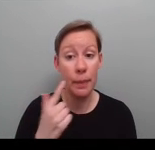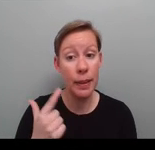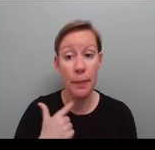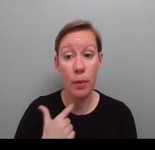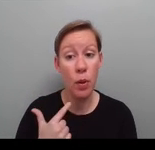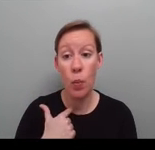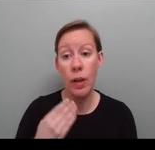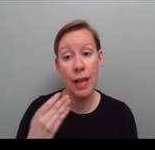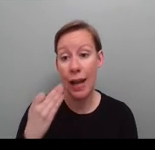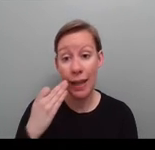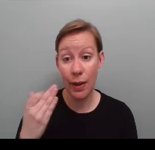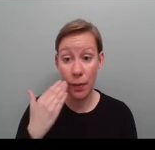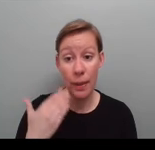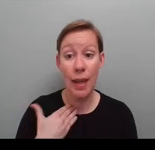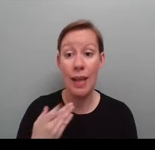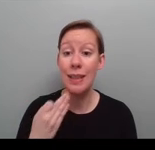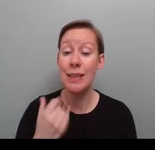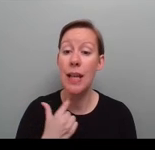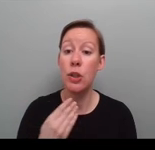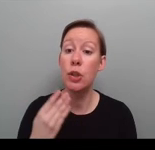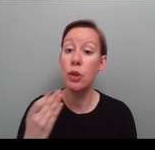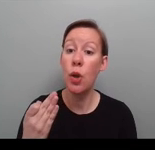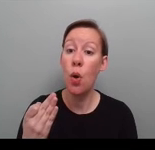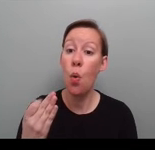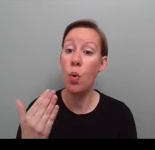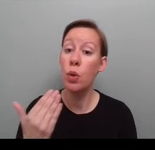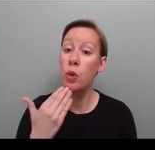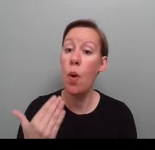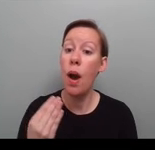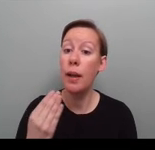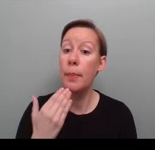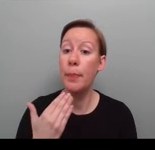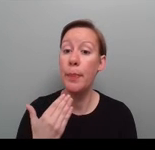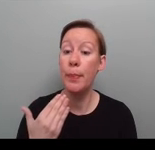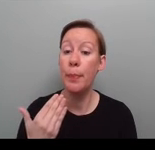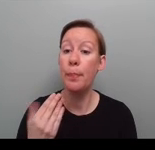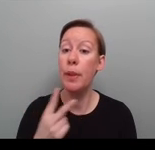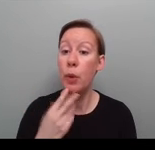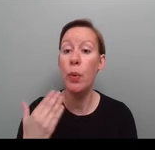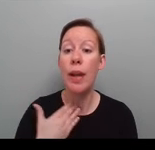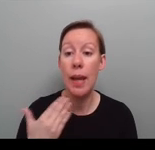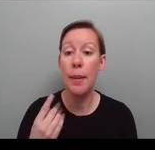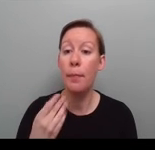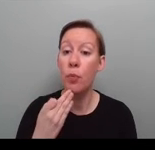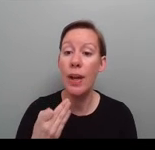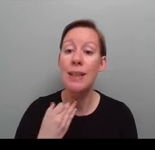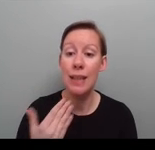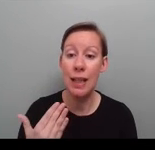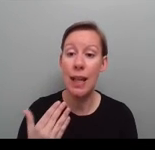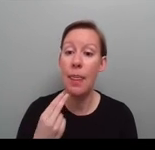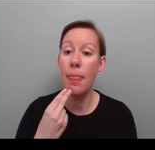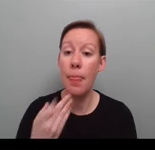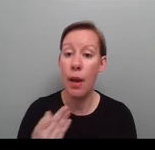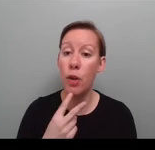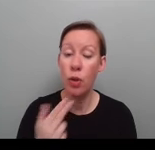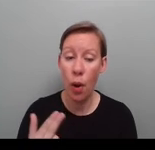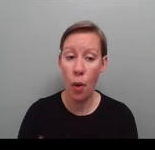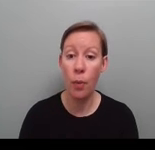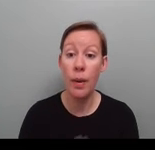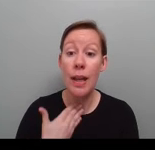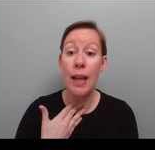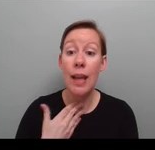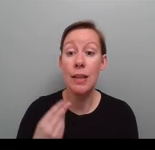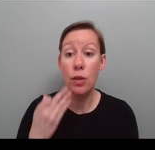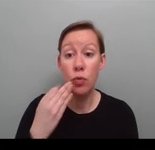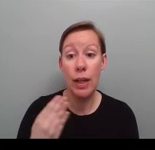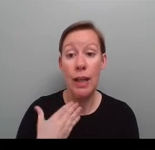wouldn't be able to hear me in a session. So if I wanted to unmute it, all I have to do is press it, and then there you go. You can see that it's